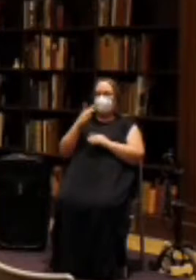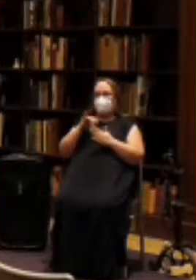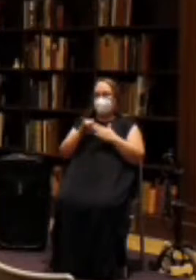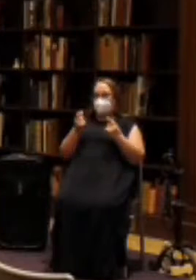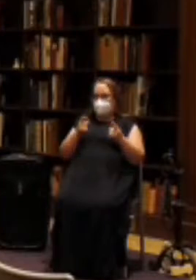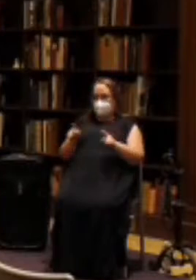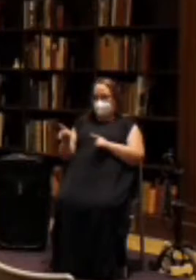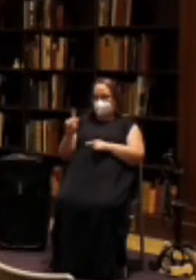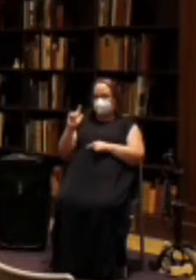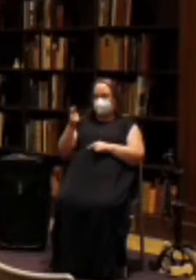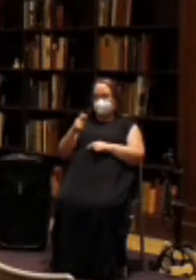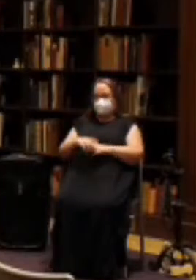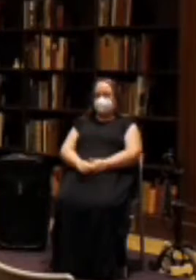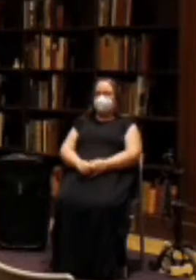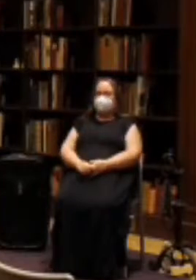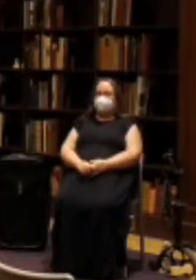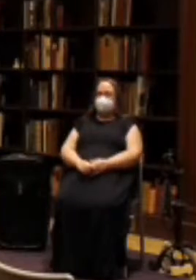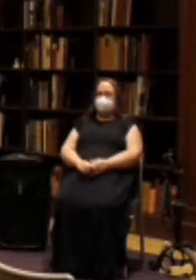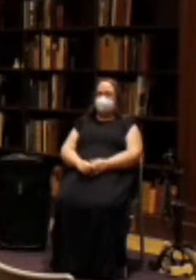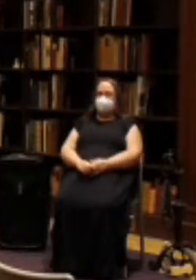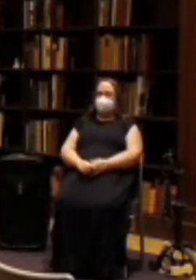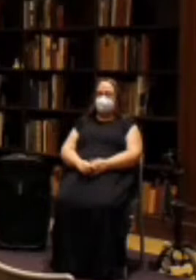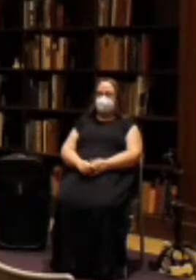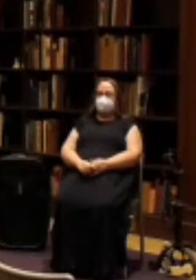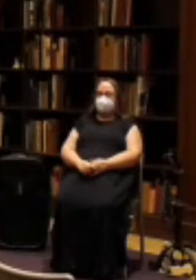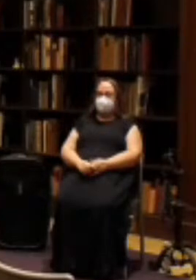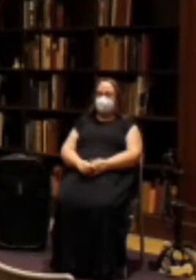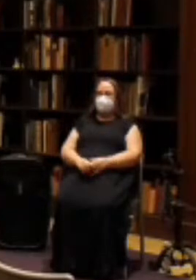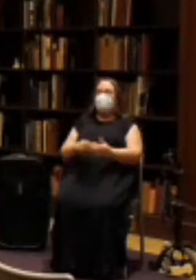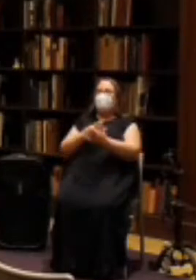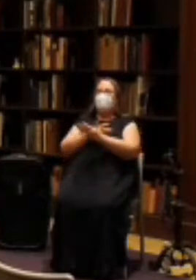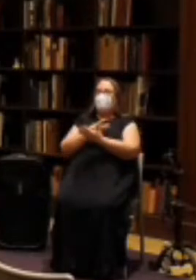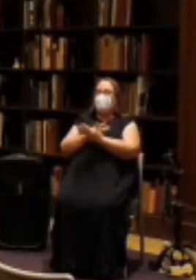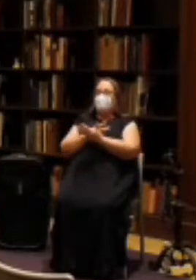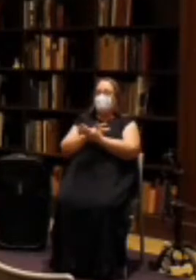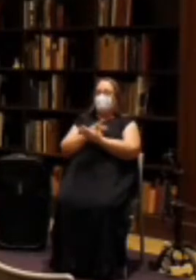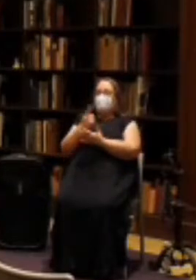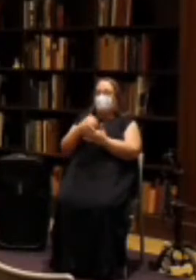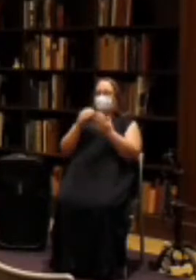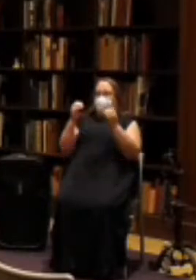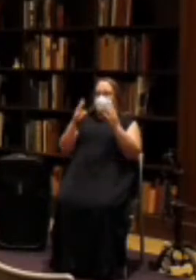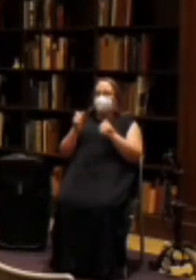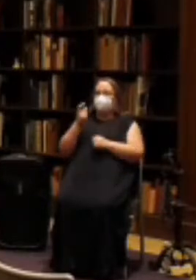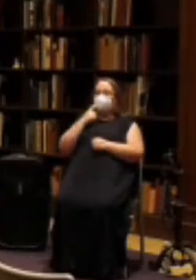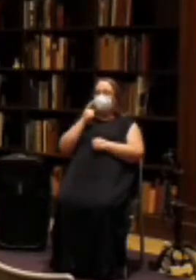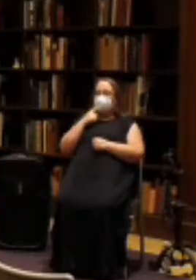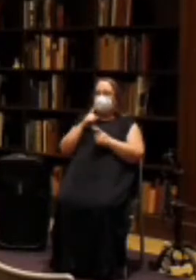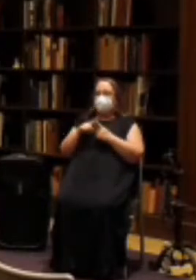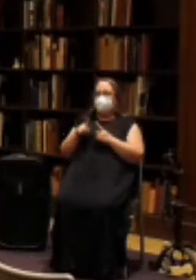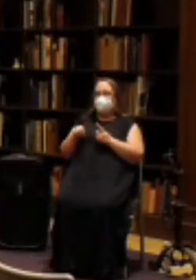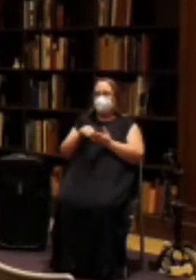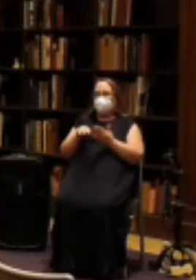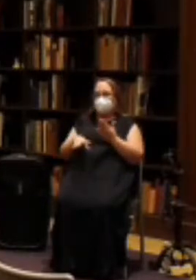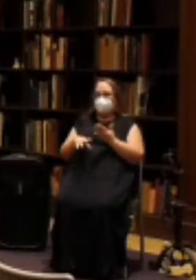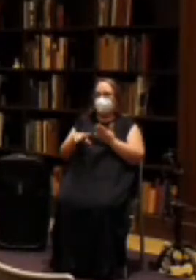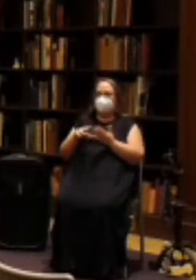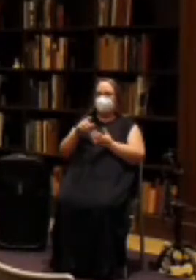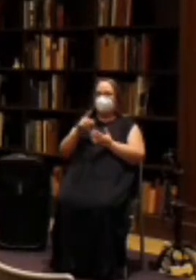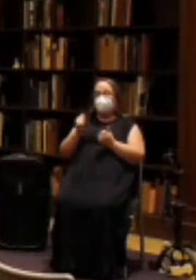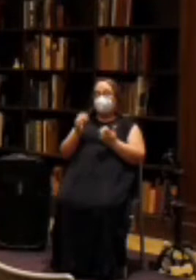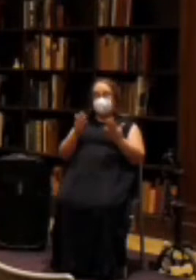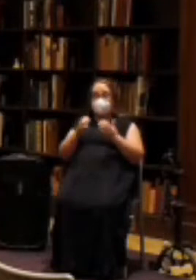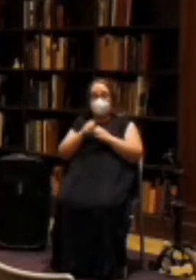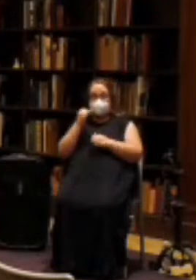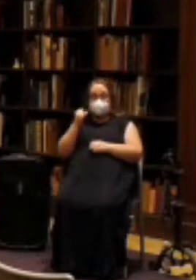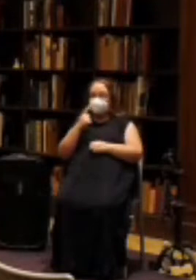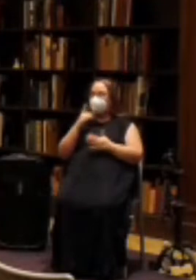is later. So when I was in grad school, one of my professors would always say to the grad students, when you came up to him with an idea,